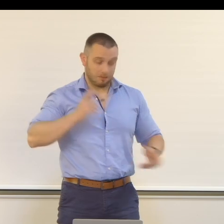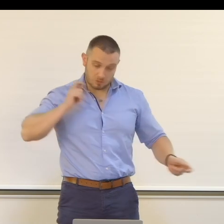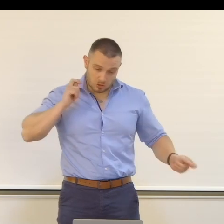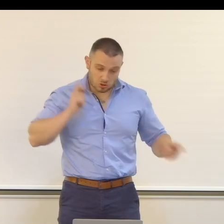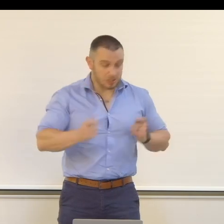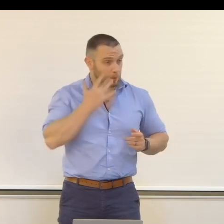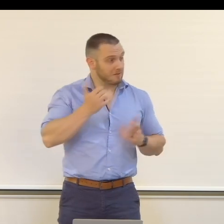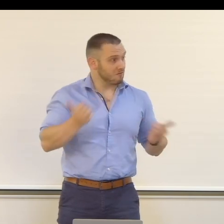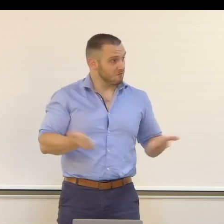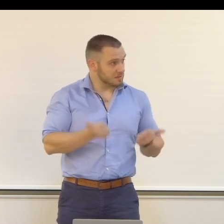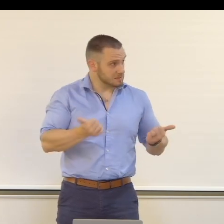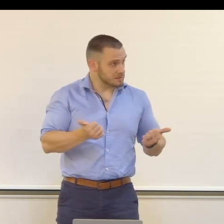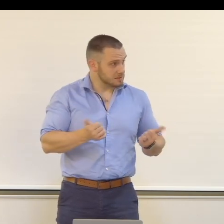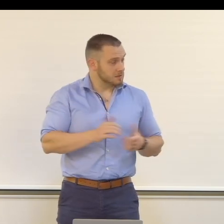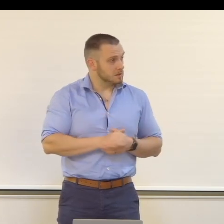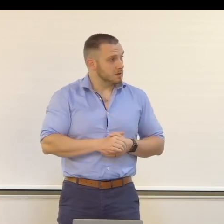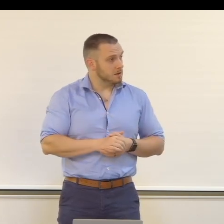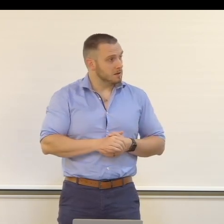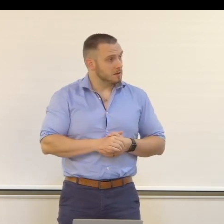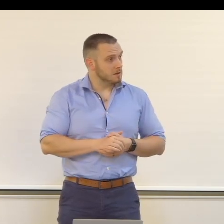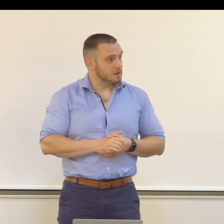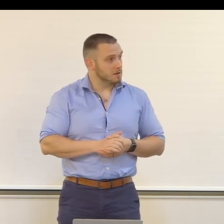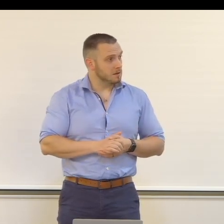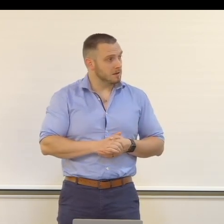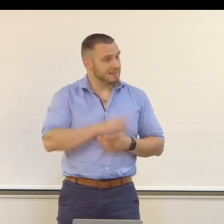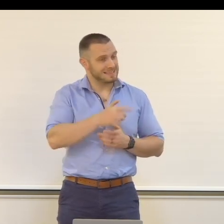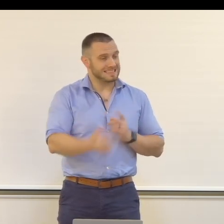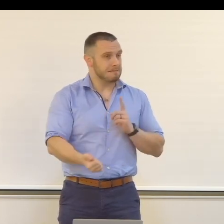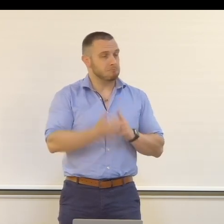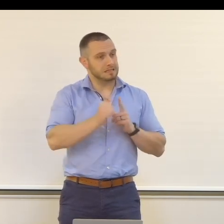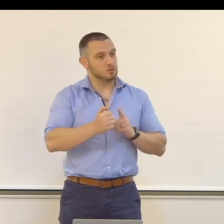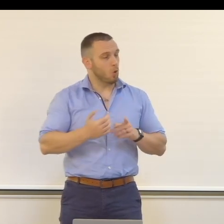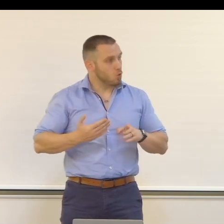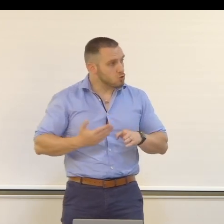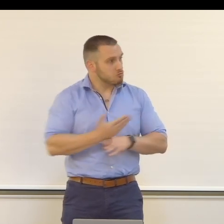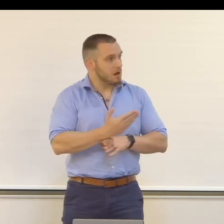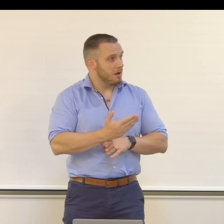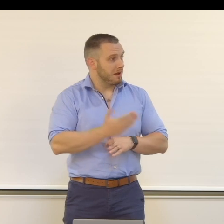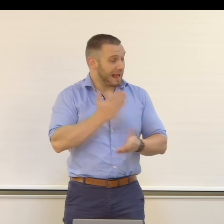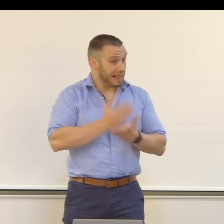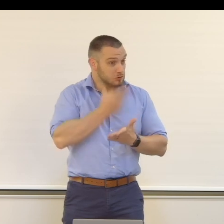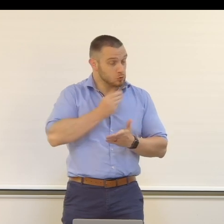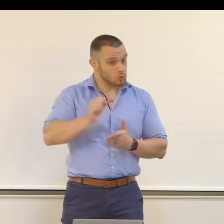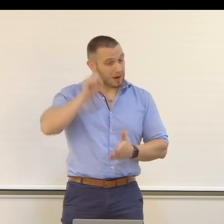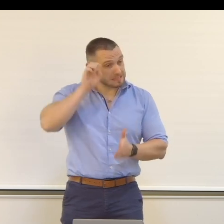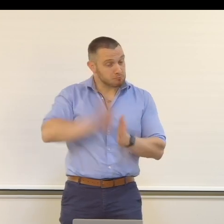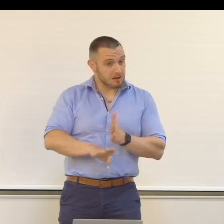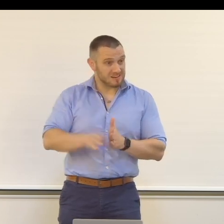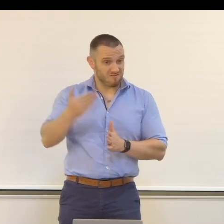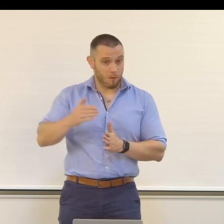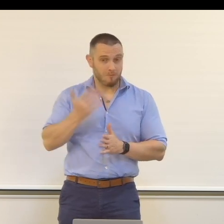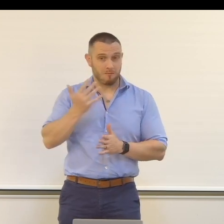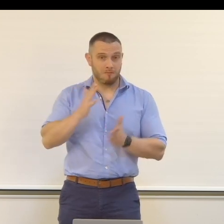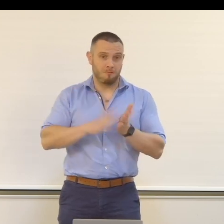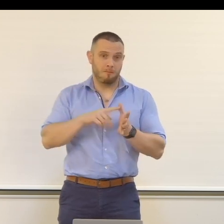much after that, and during that transition as well. How has it impacted your career, and actually, do you use the experience that you got there in